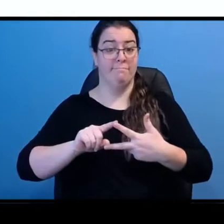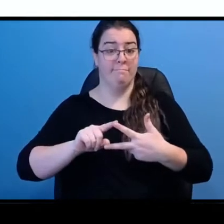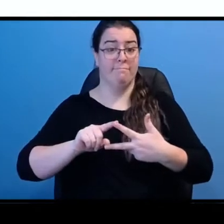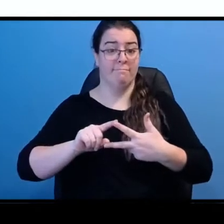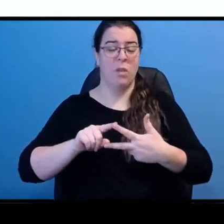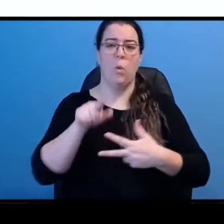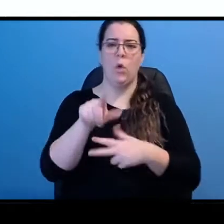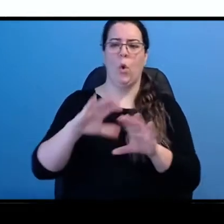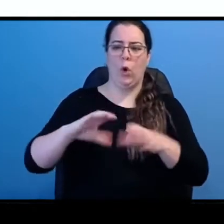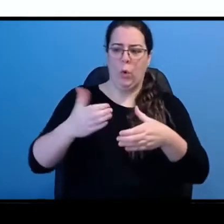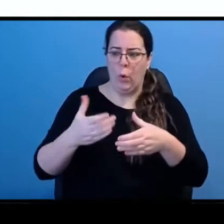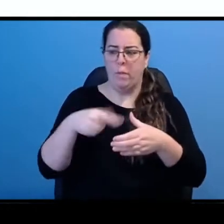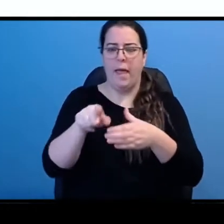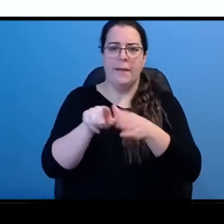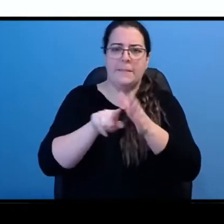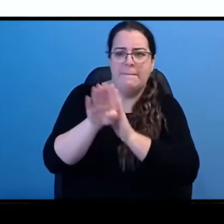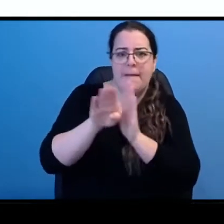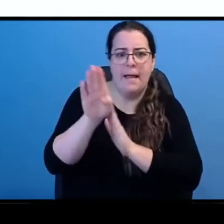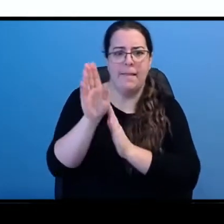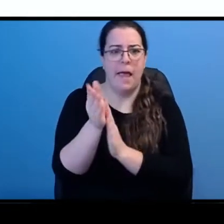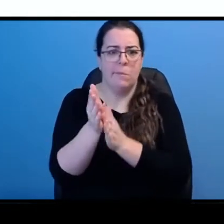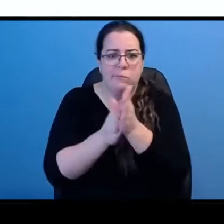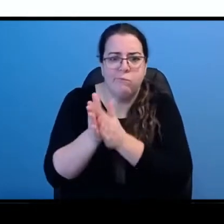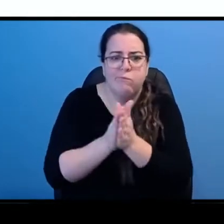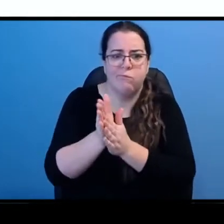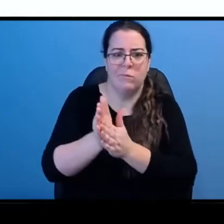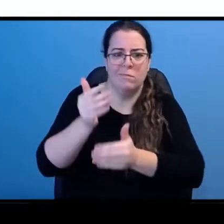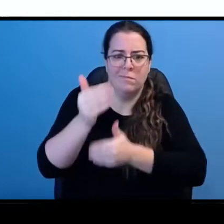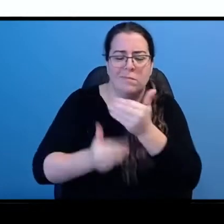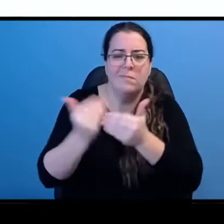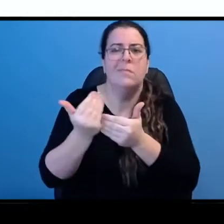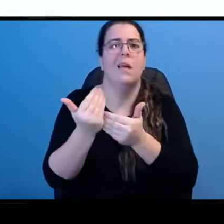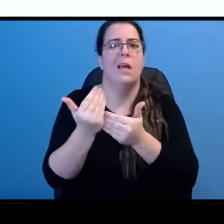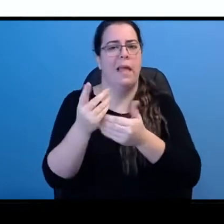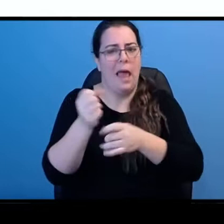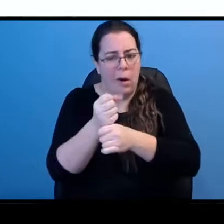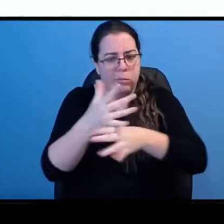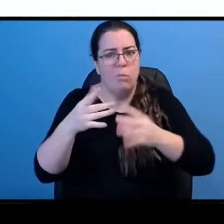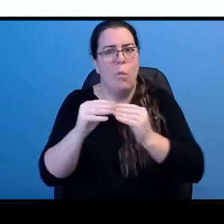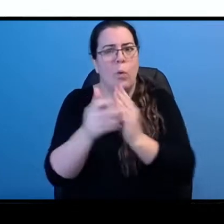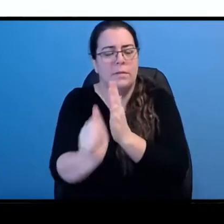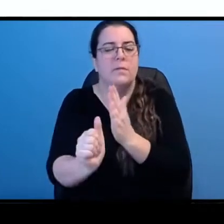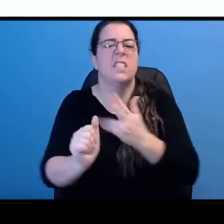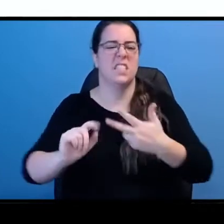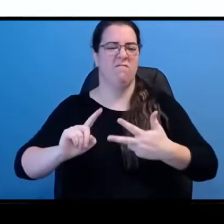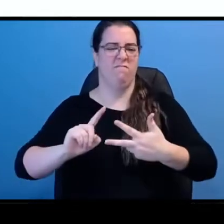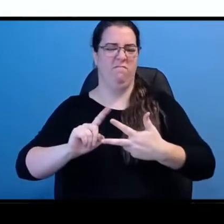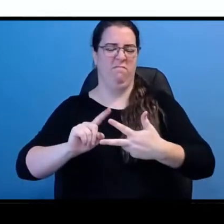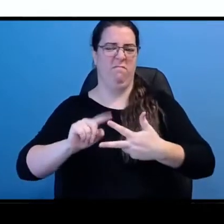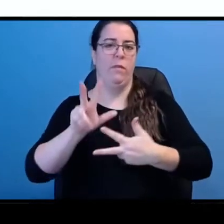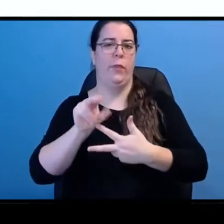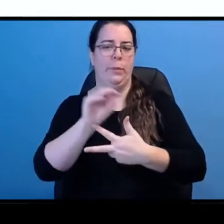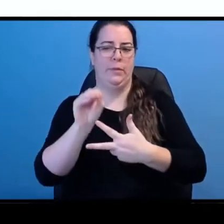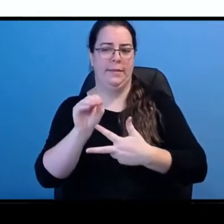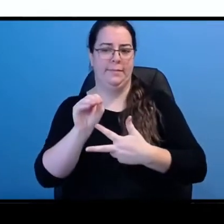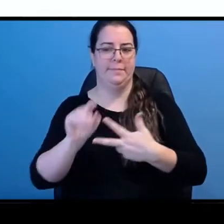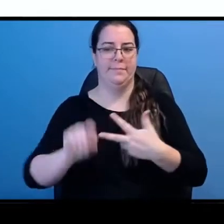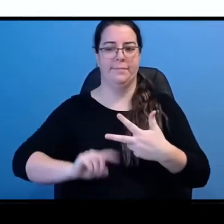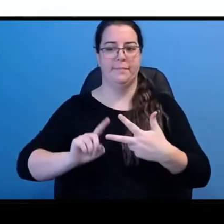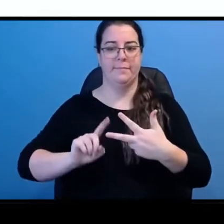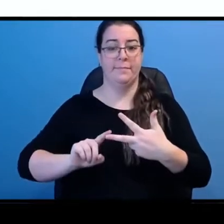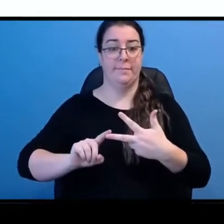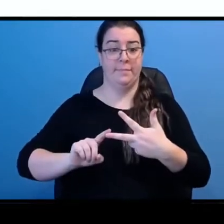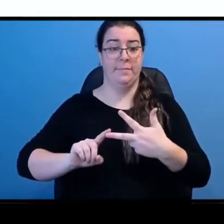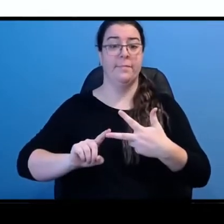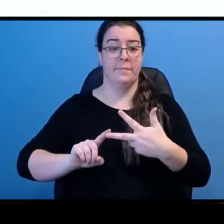artistic practice. And the feasibility, whether or not you're going to be able to carry out this project, is 20%. So your capacity and experience